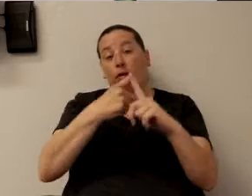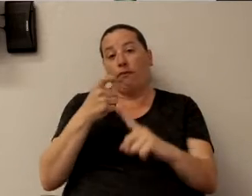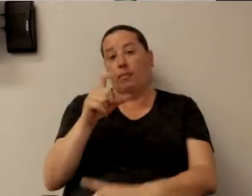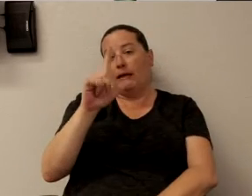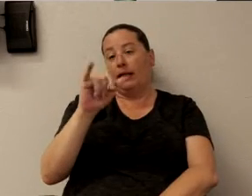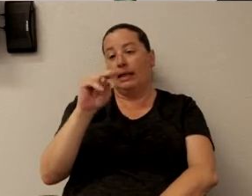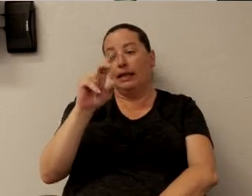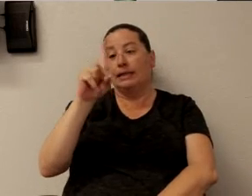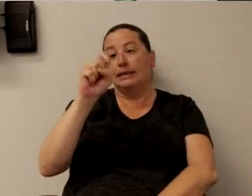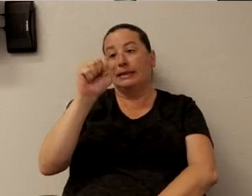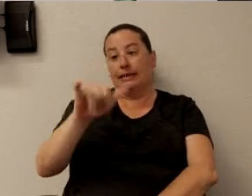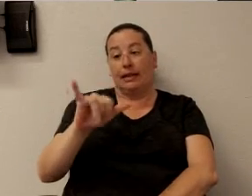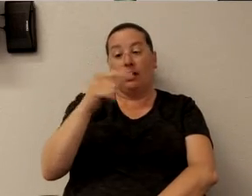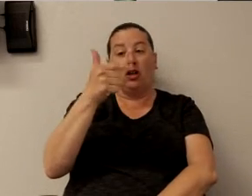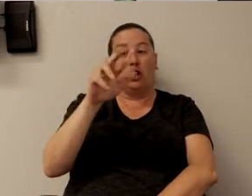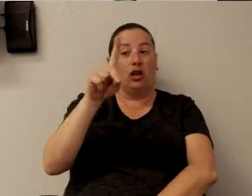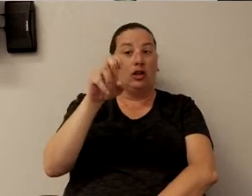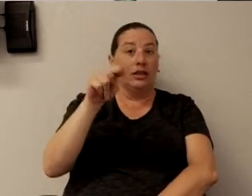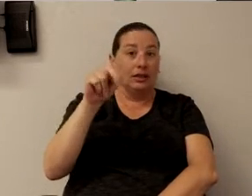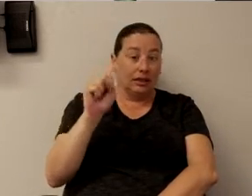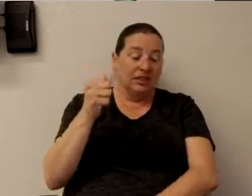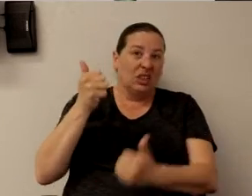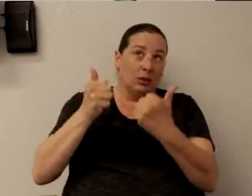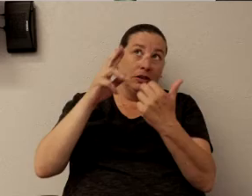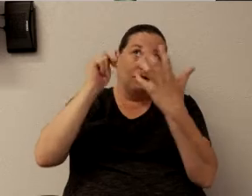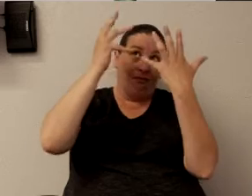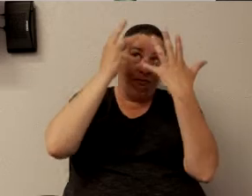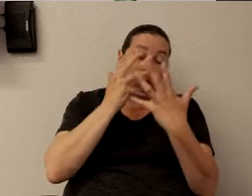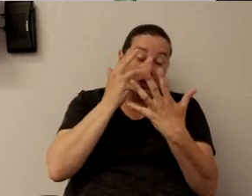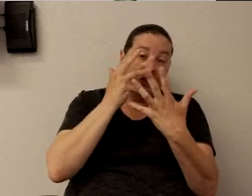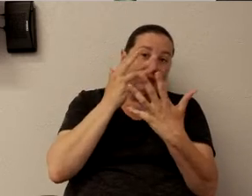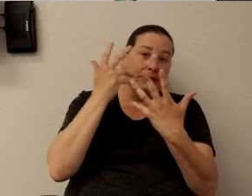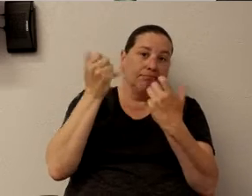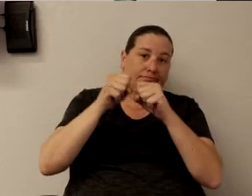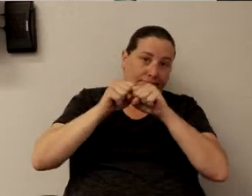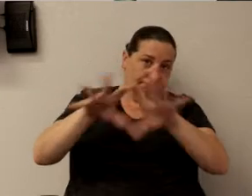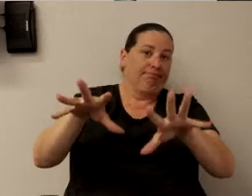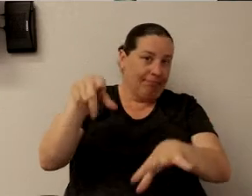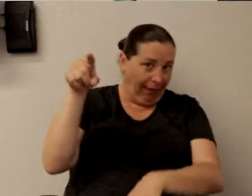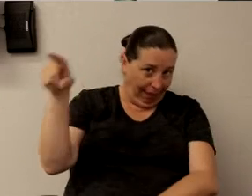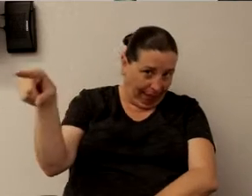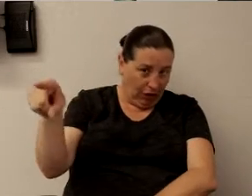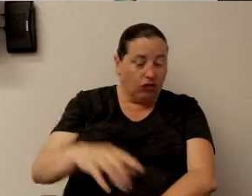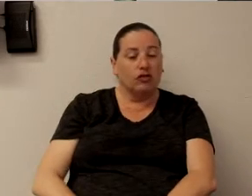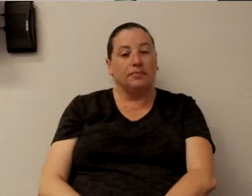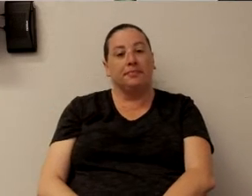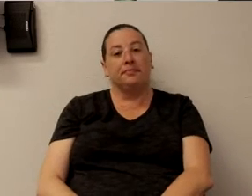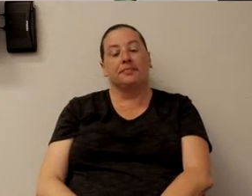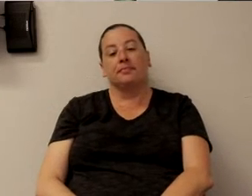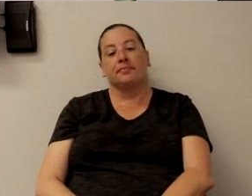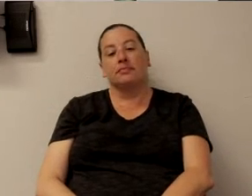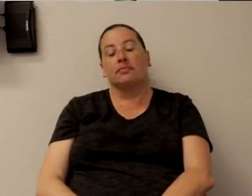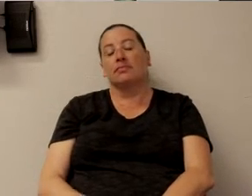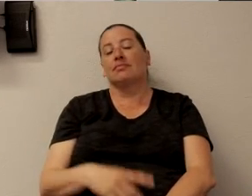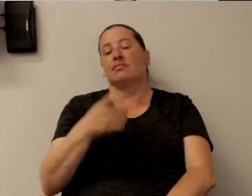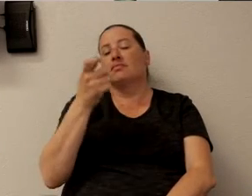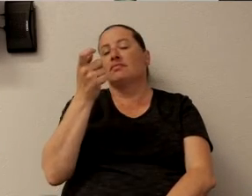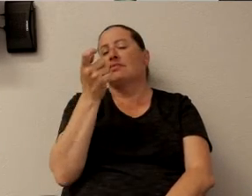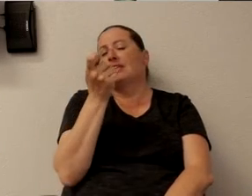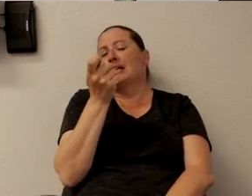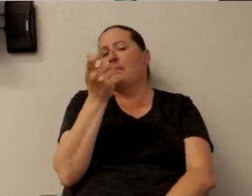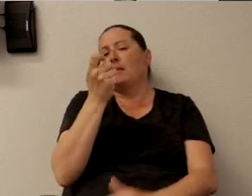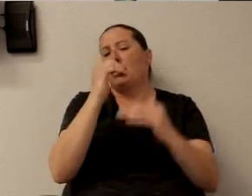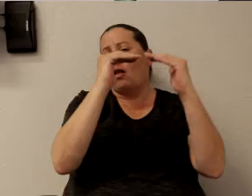Gardens, which unfortunately there has now been a breakout there at a lower level